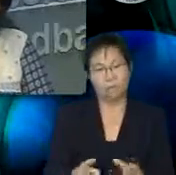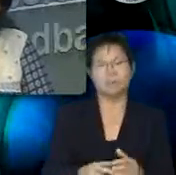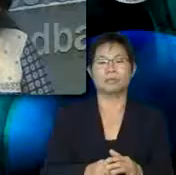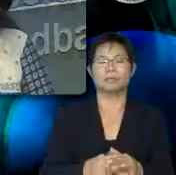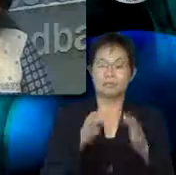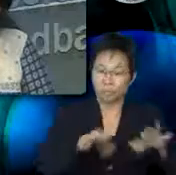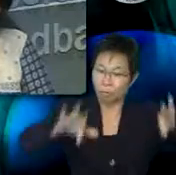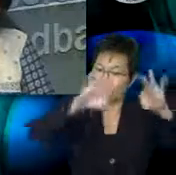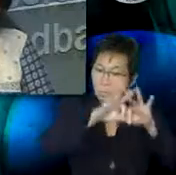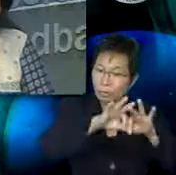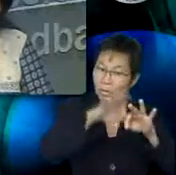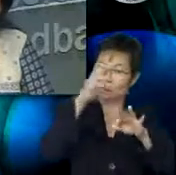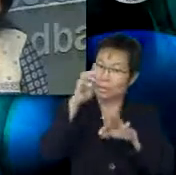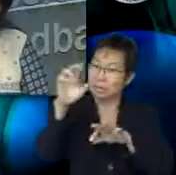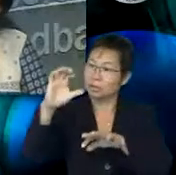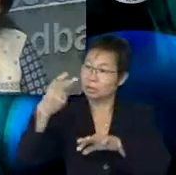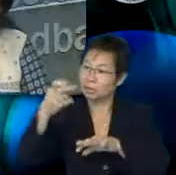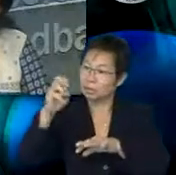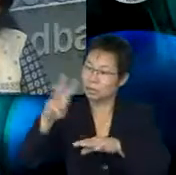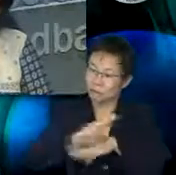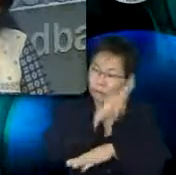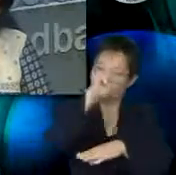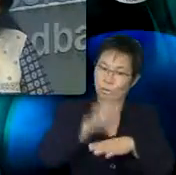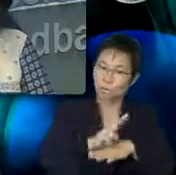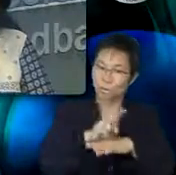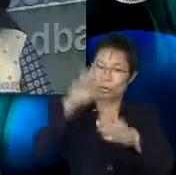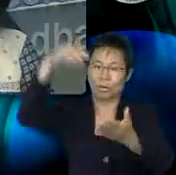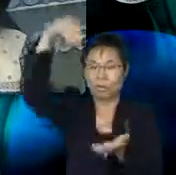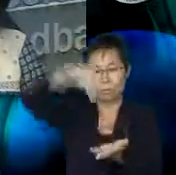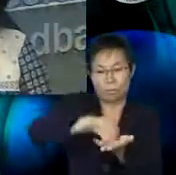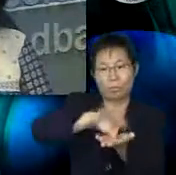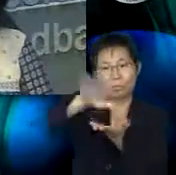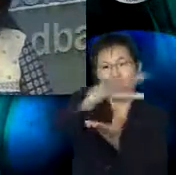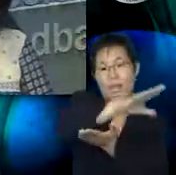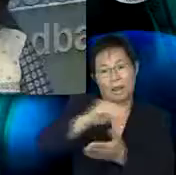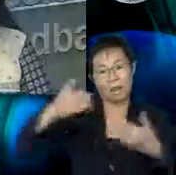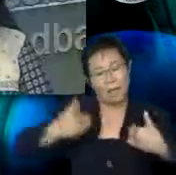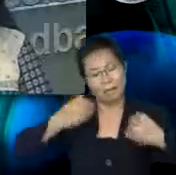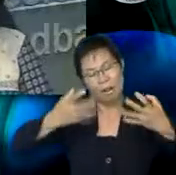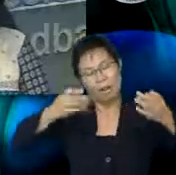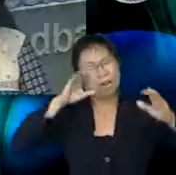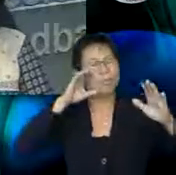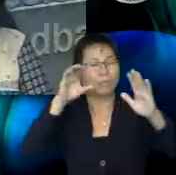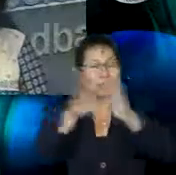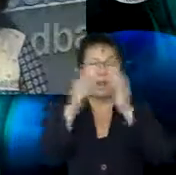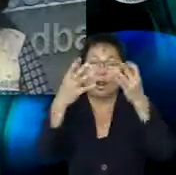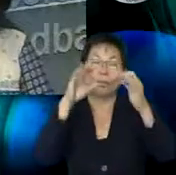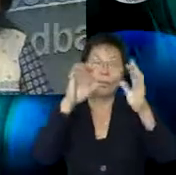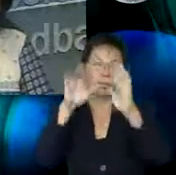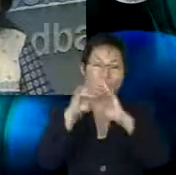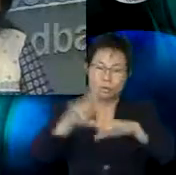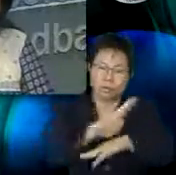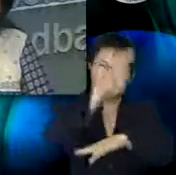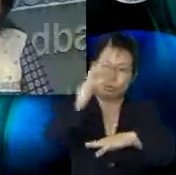Essentially, Mr. Chu uses an overhead projector and he has lots of pictures which he